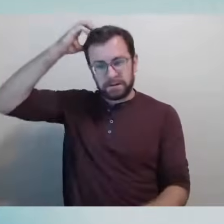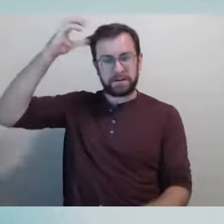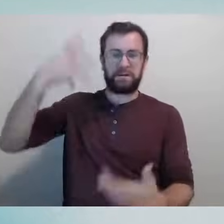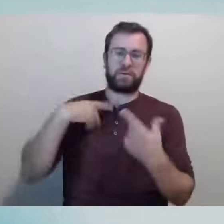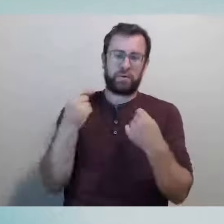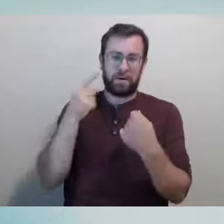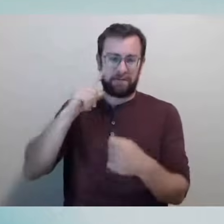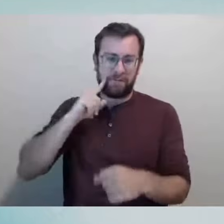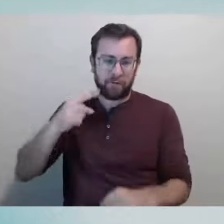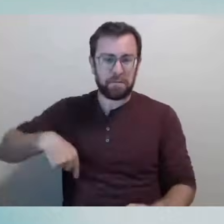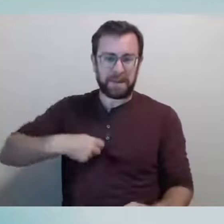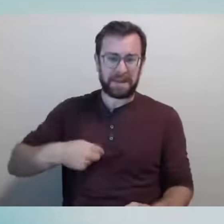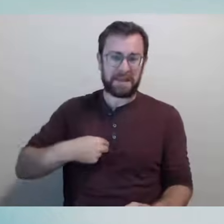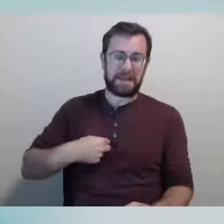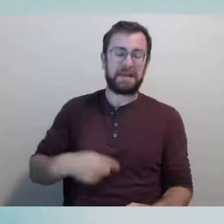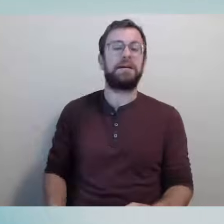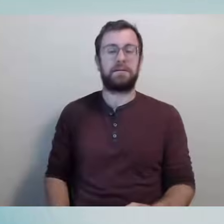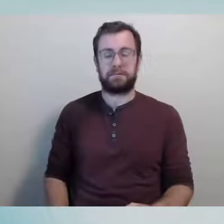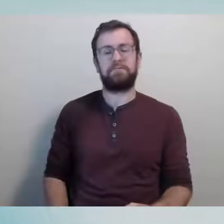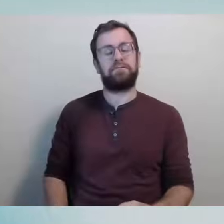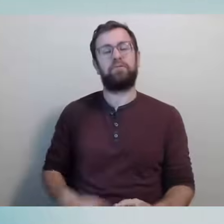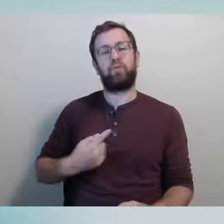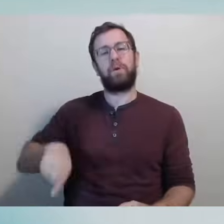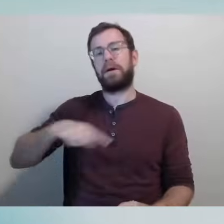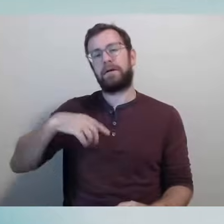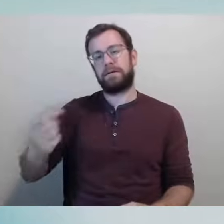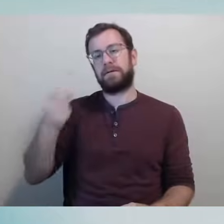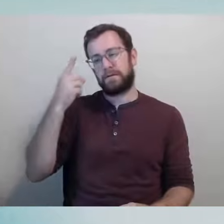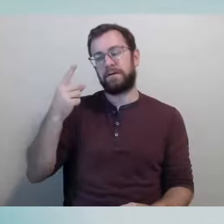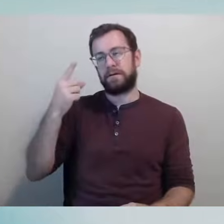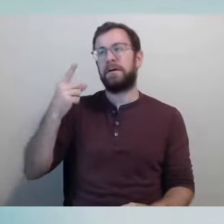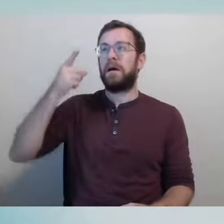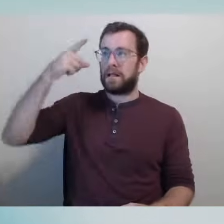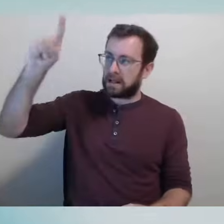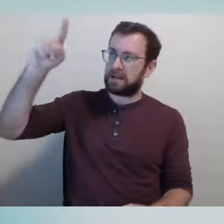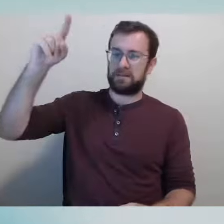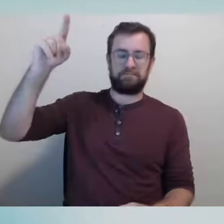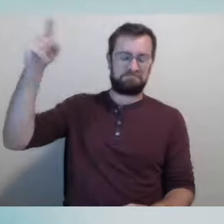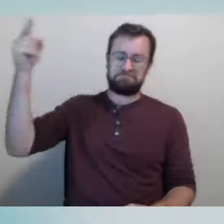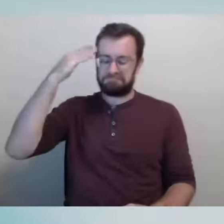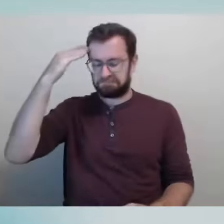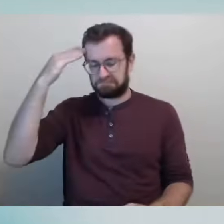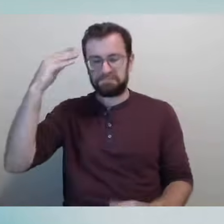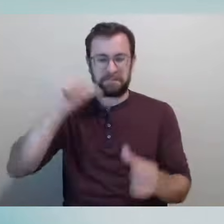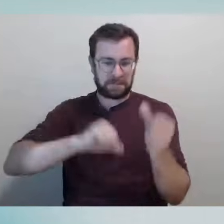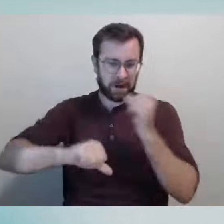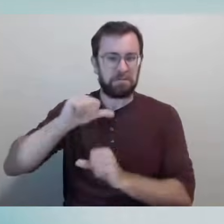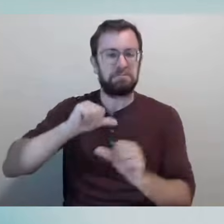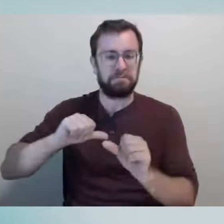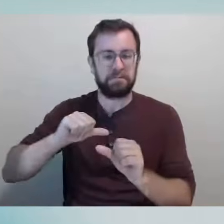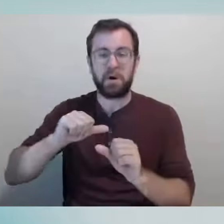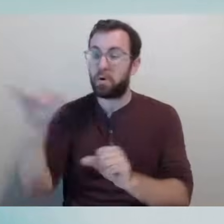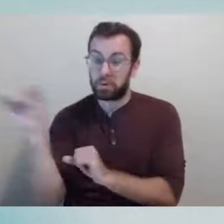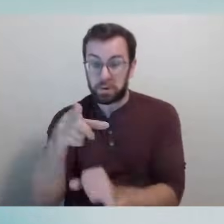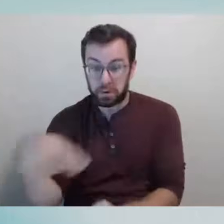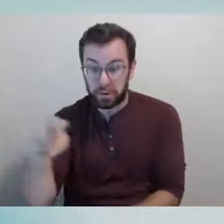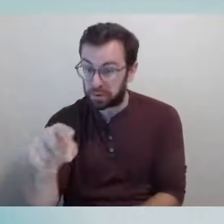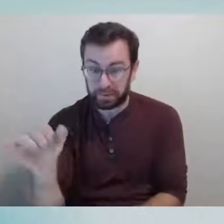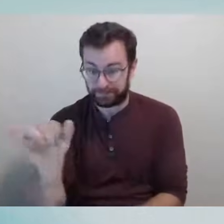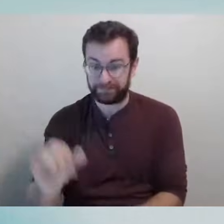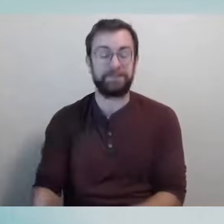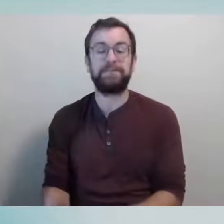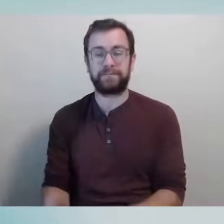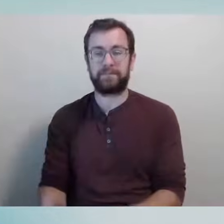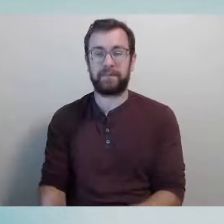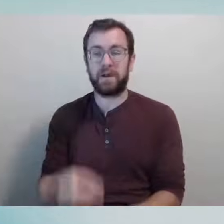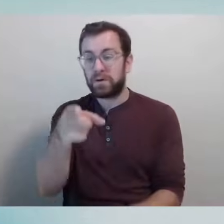me, is because we understand they know Allah subhanahu wa ta'ala. And so do you. So you